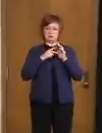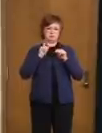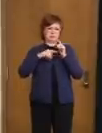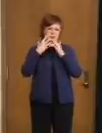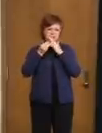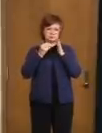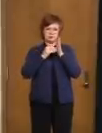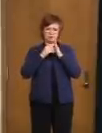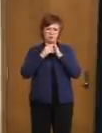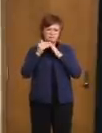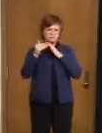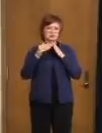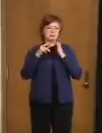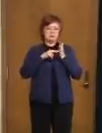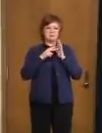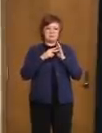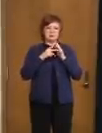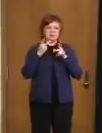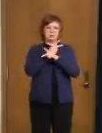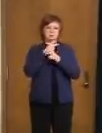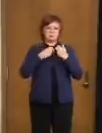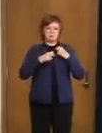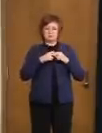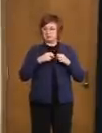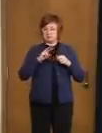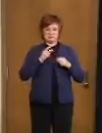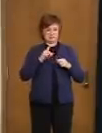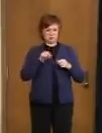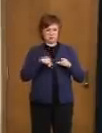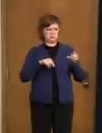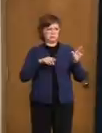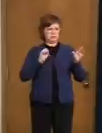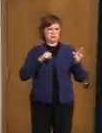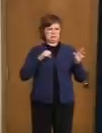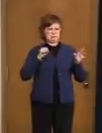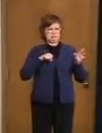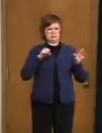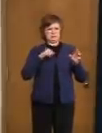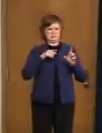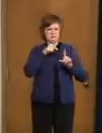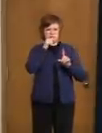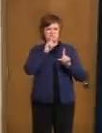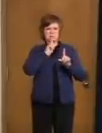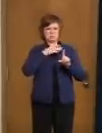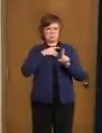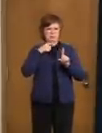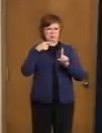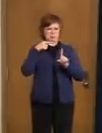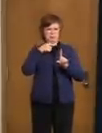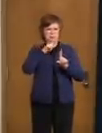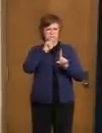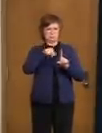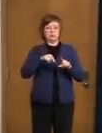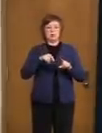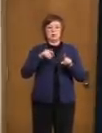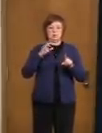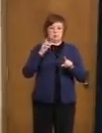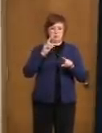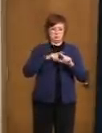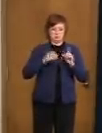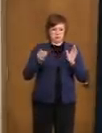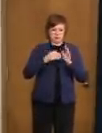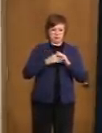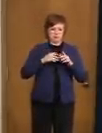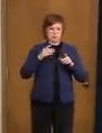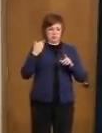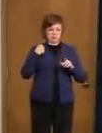Follow-up? That doesn't quite answer my first question. Even when we did see that little bit of a dip from the restrictions in